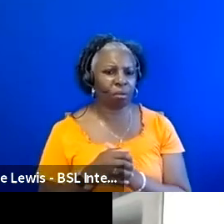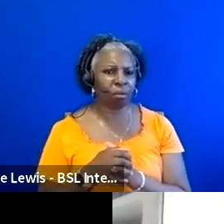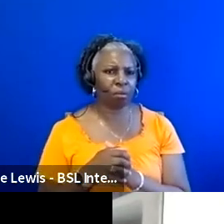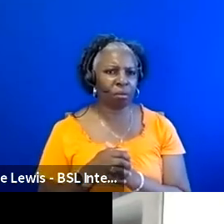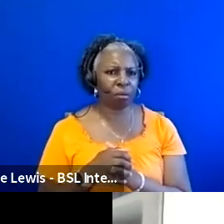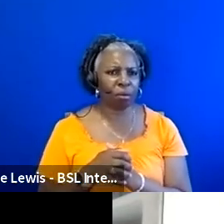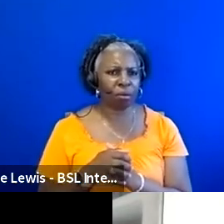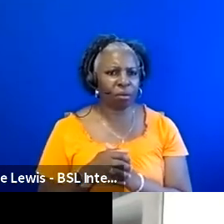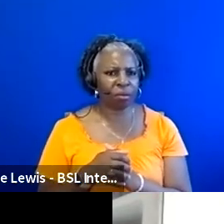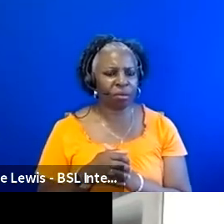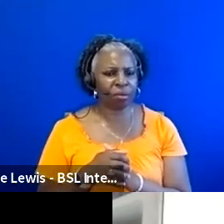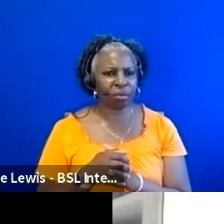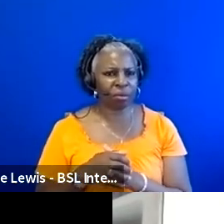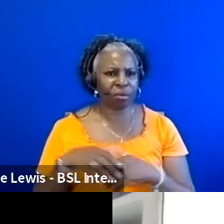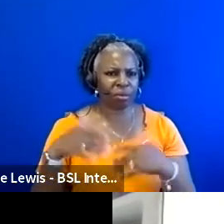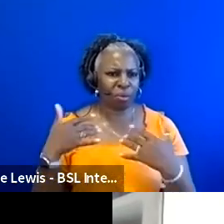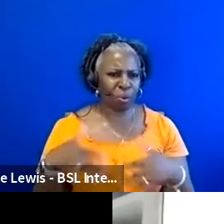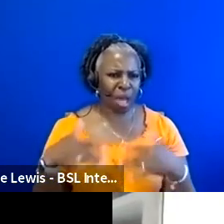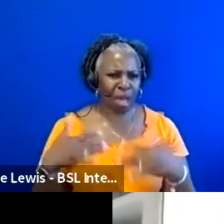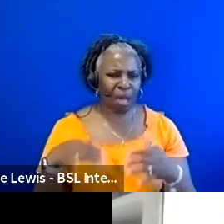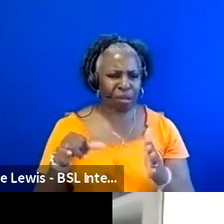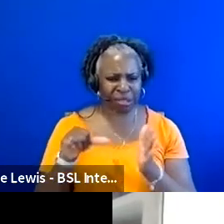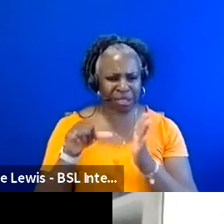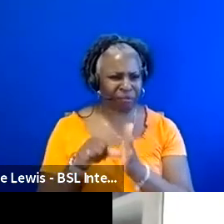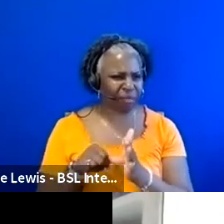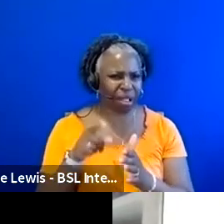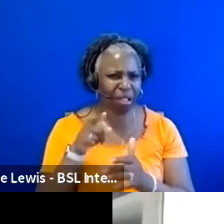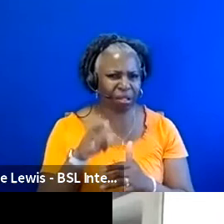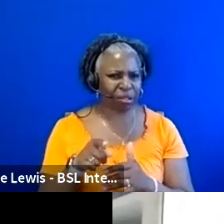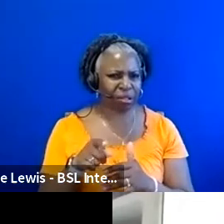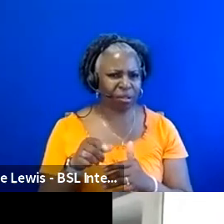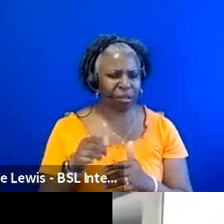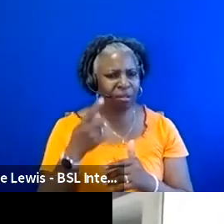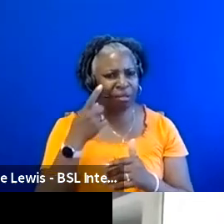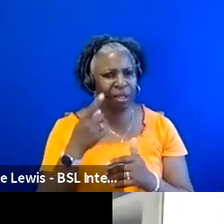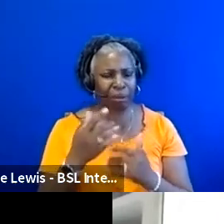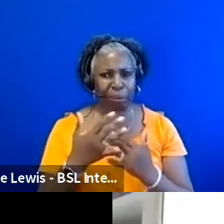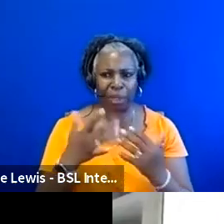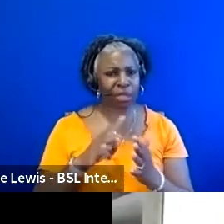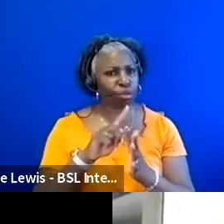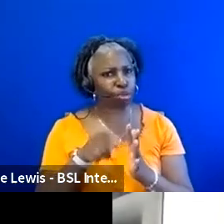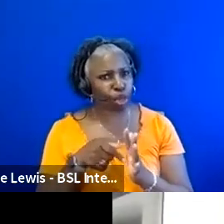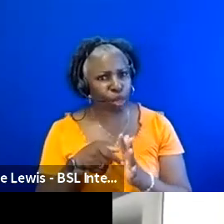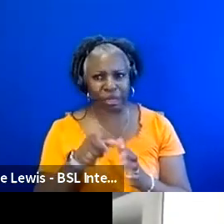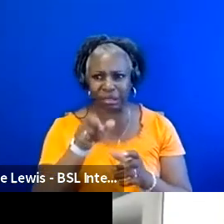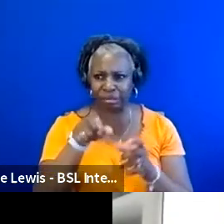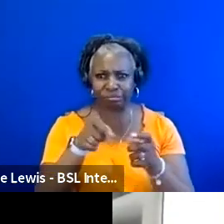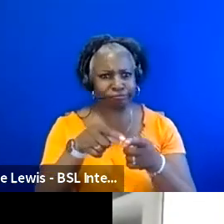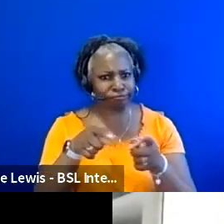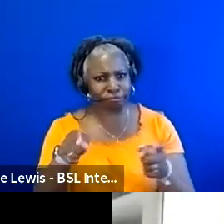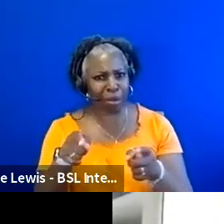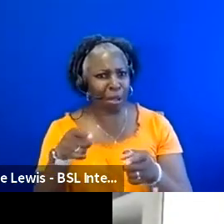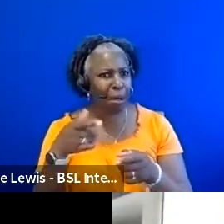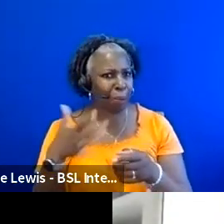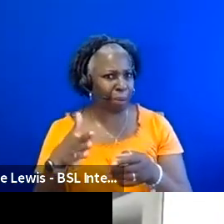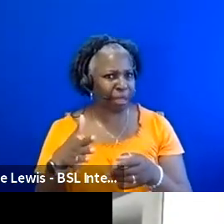Yeah, I mean, that must be incredibly difficult for you. And I think that many journalists across the region can relate in the sense